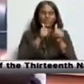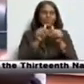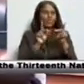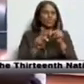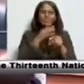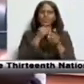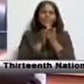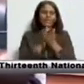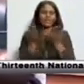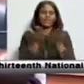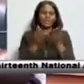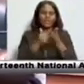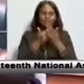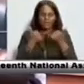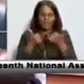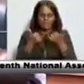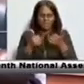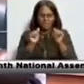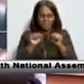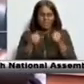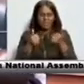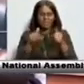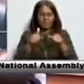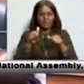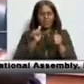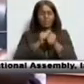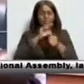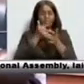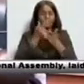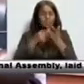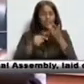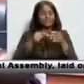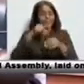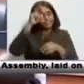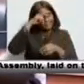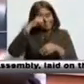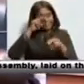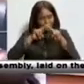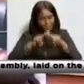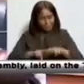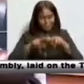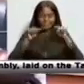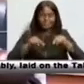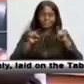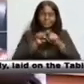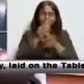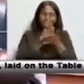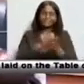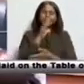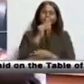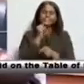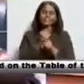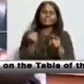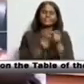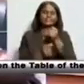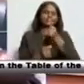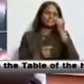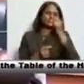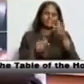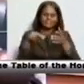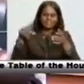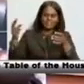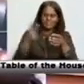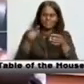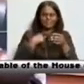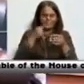private interest. How then can it be that with all the collective wisdom seated here, some gentleman just walks in and says,